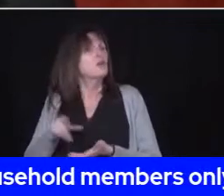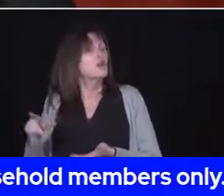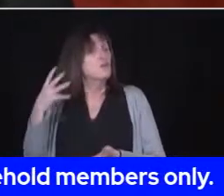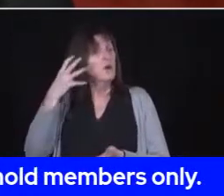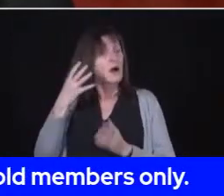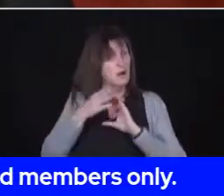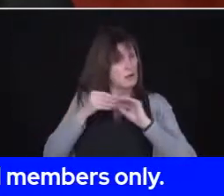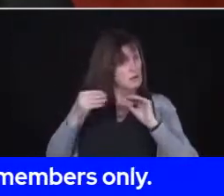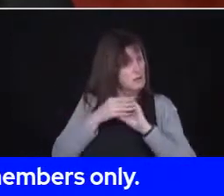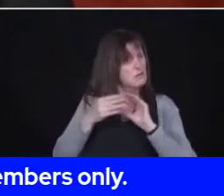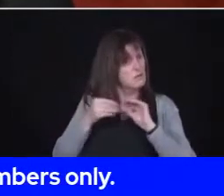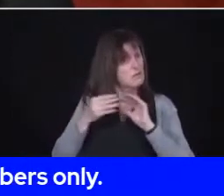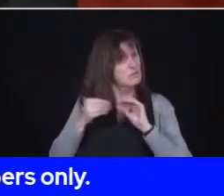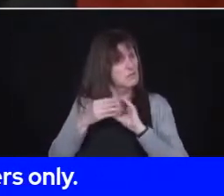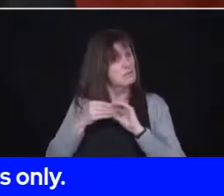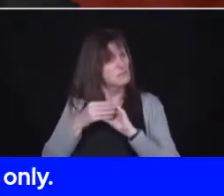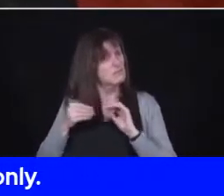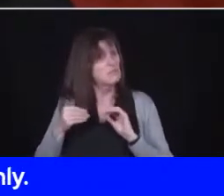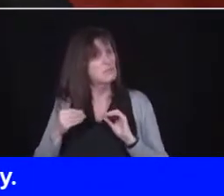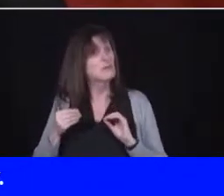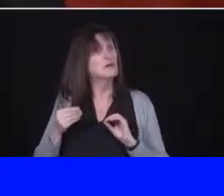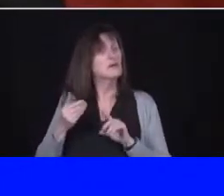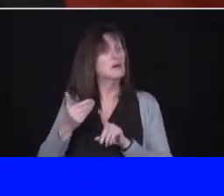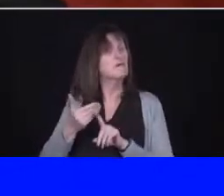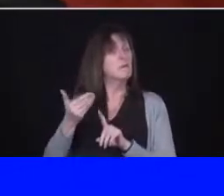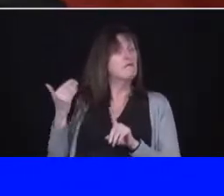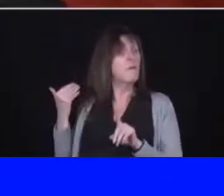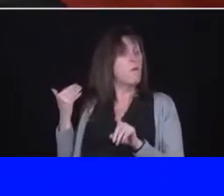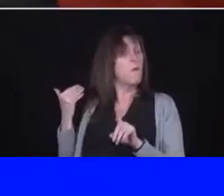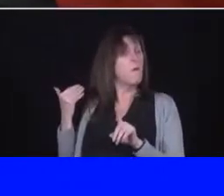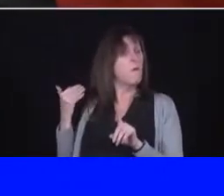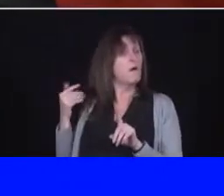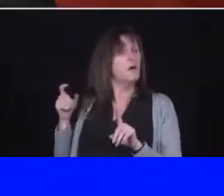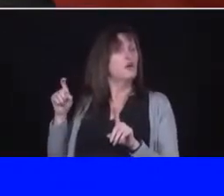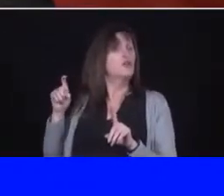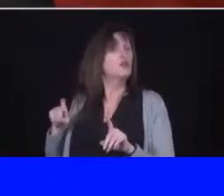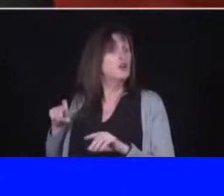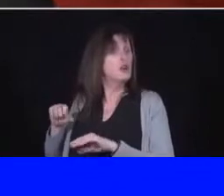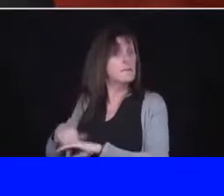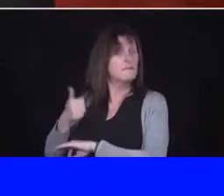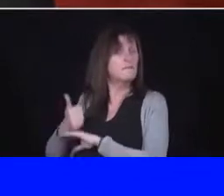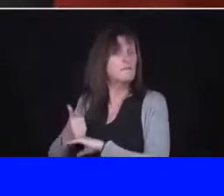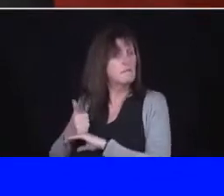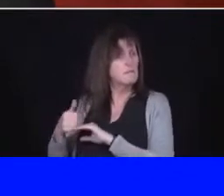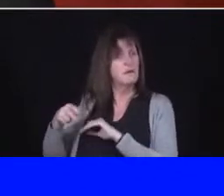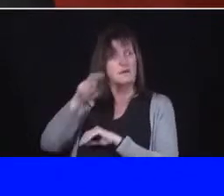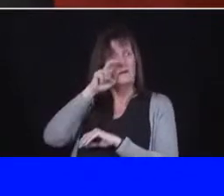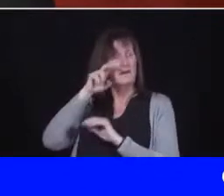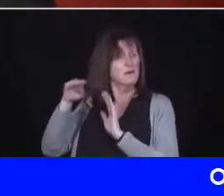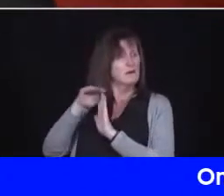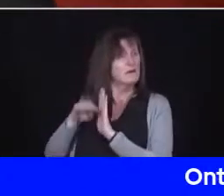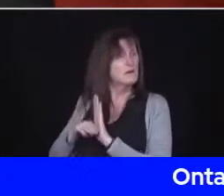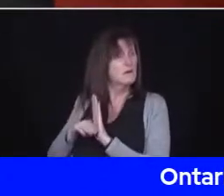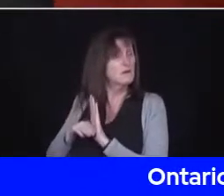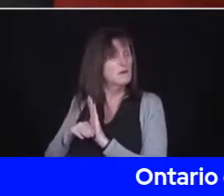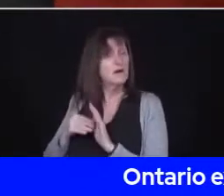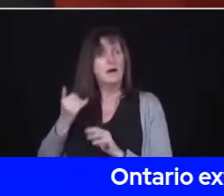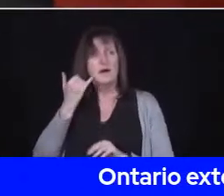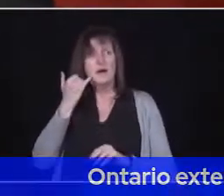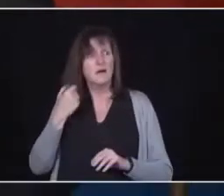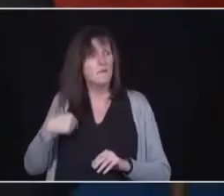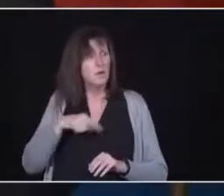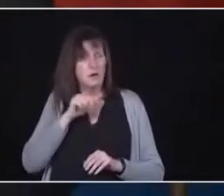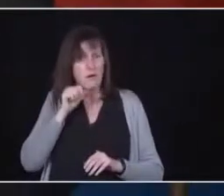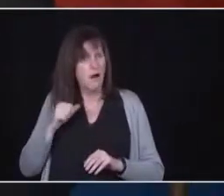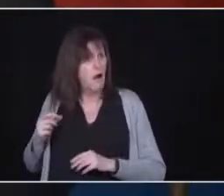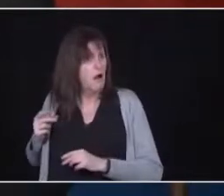over the last couple of weeks, the cases would be skyrocketing. So because we did act decisively, the